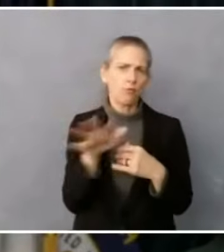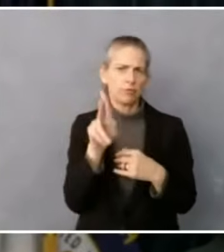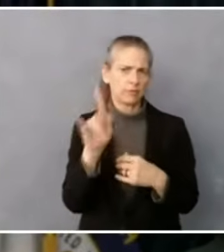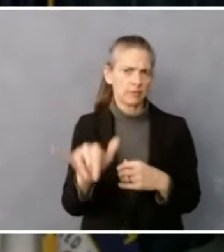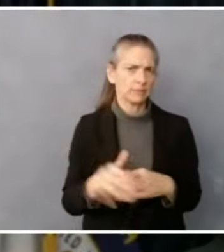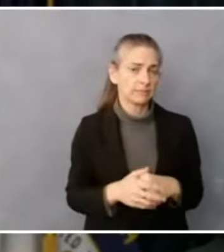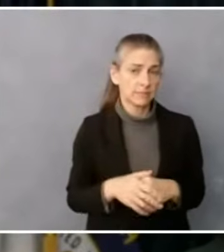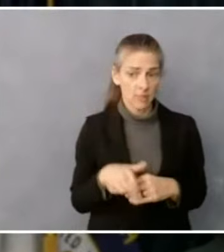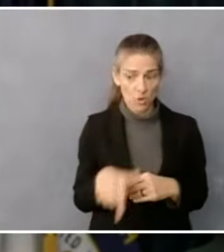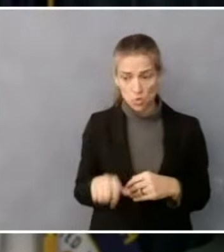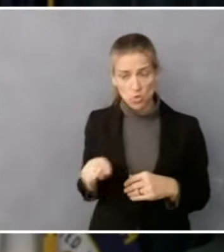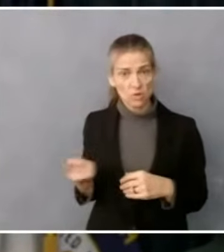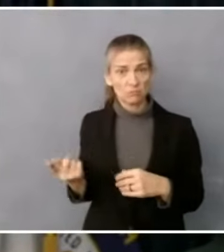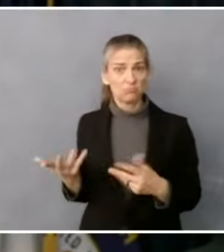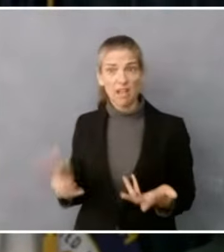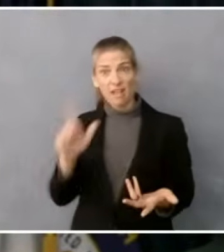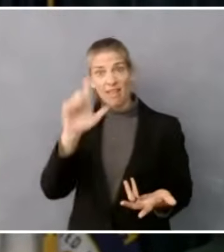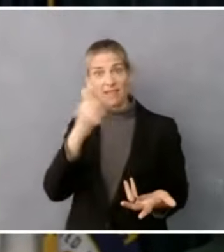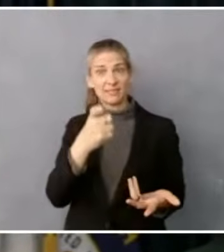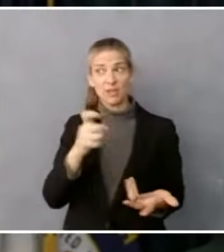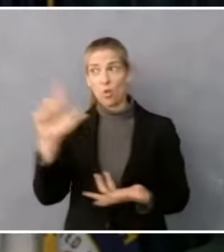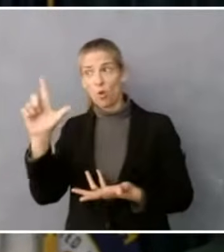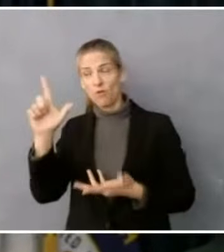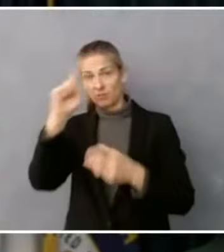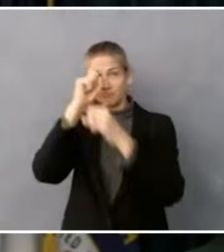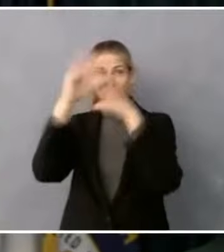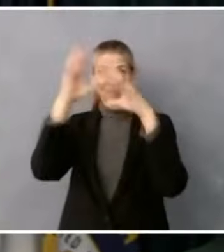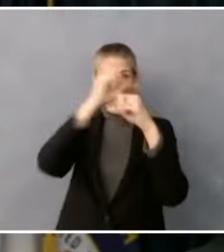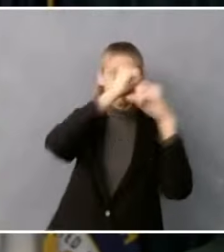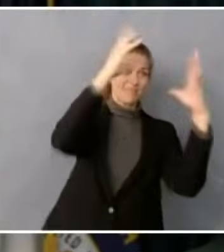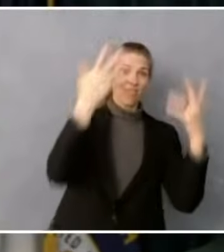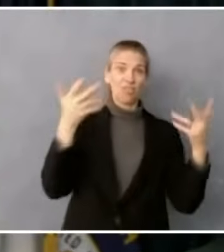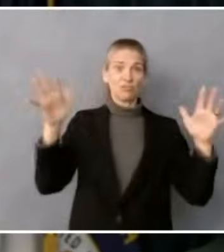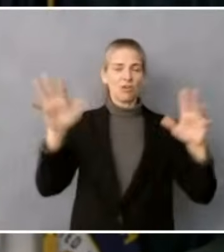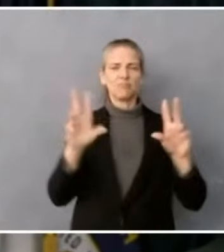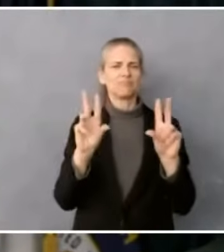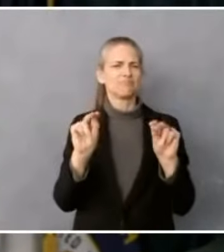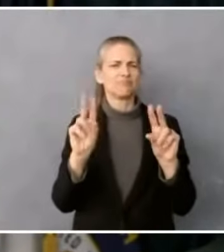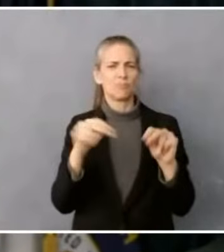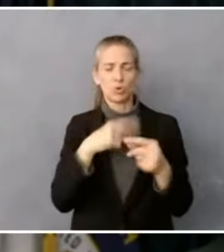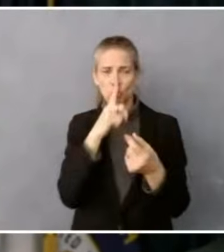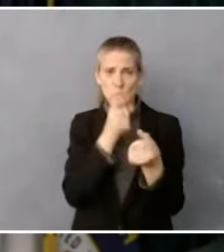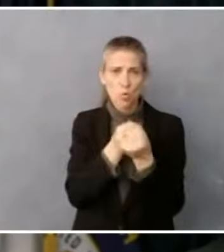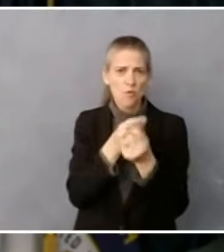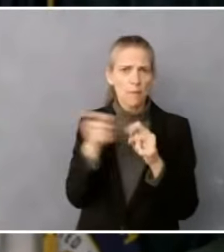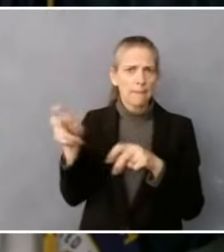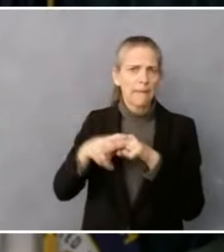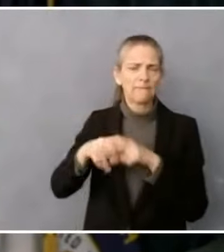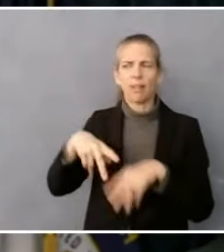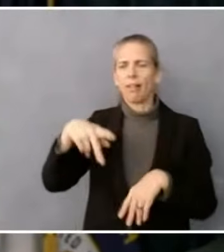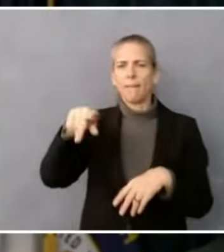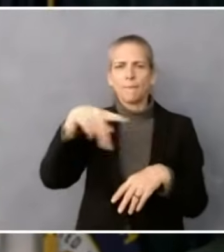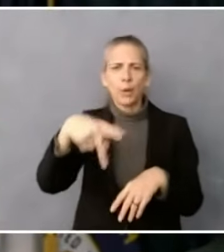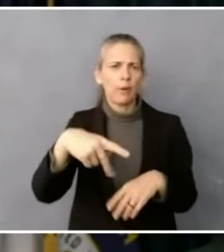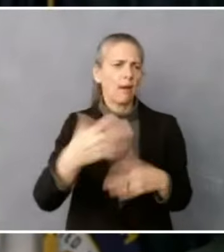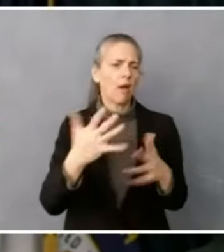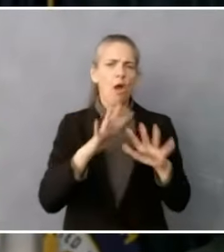an idea for Lexington and Louisville. We've seen support pour in from Pikeville to Paducah and everywhere in